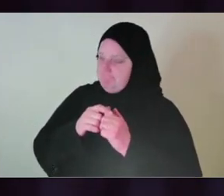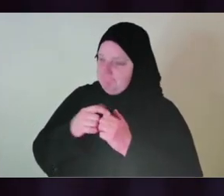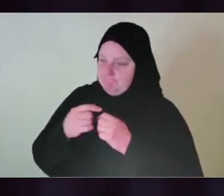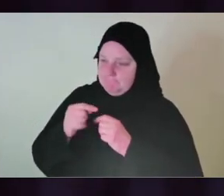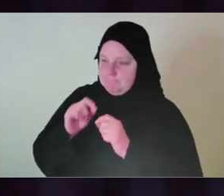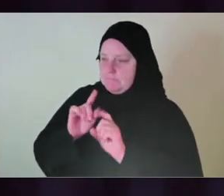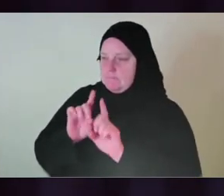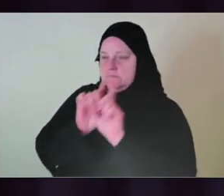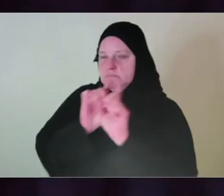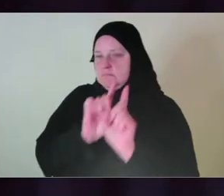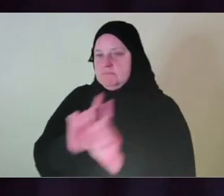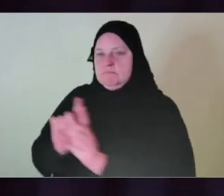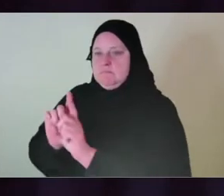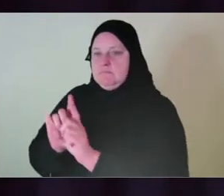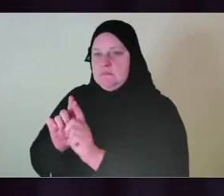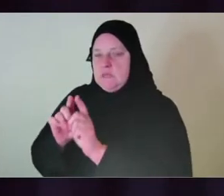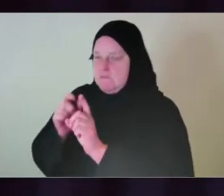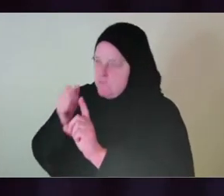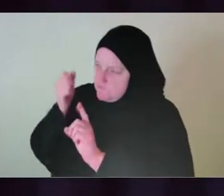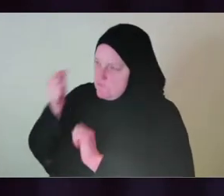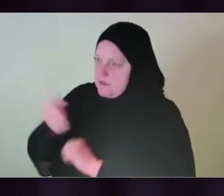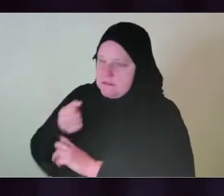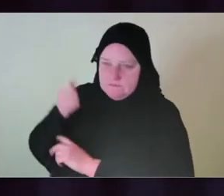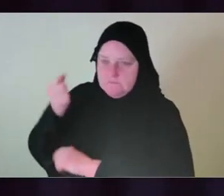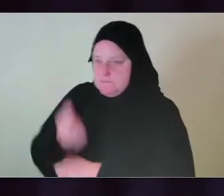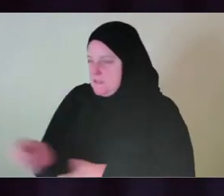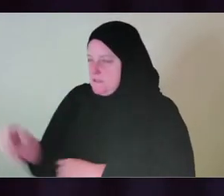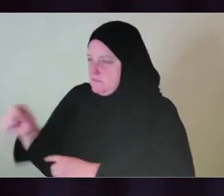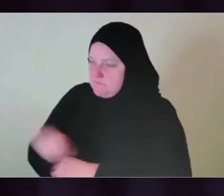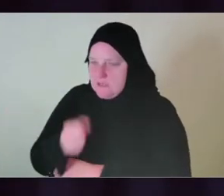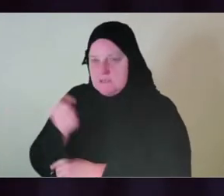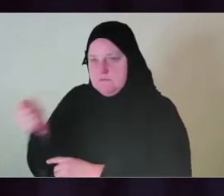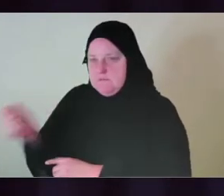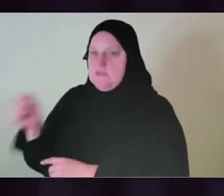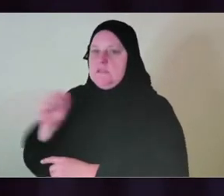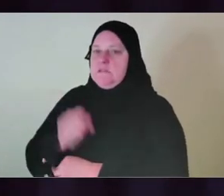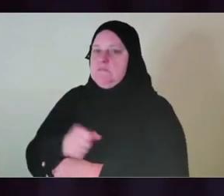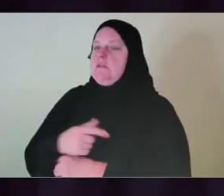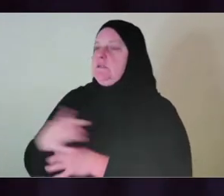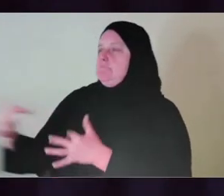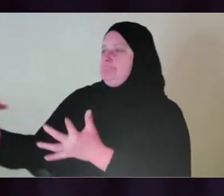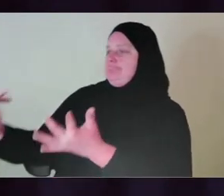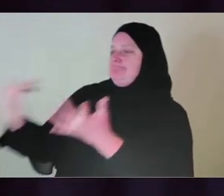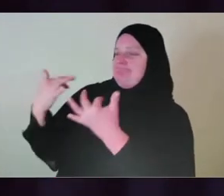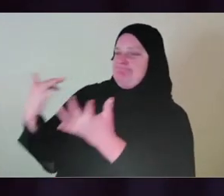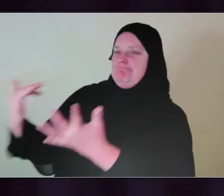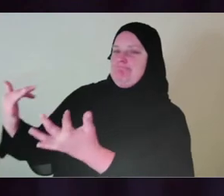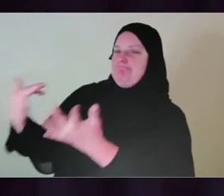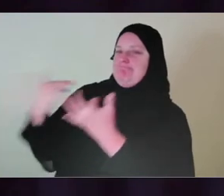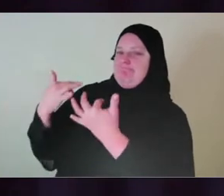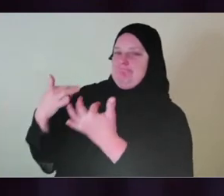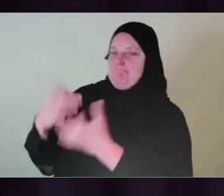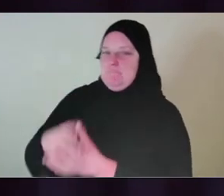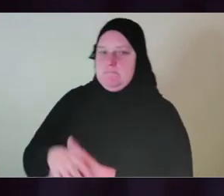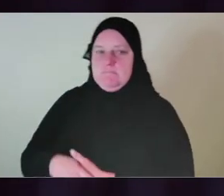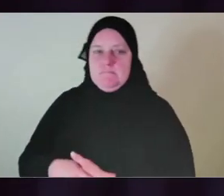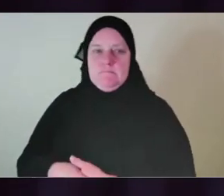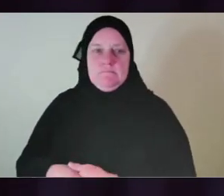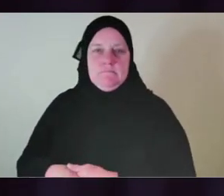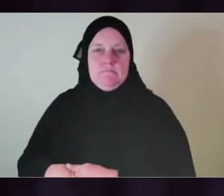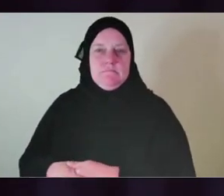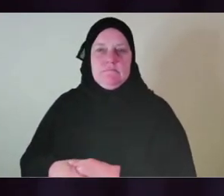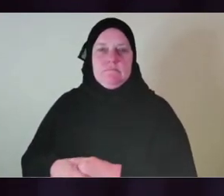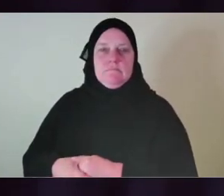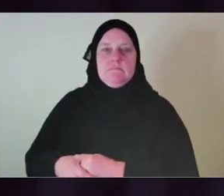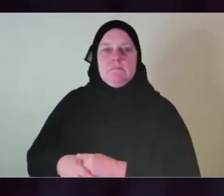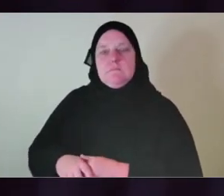shoulder in the midst of the ocean of the enemy's army. They cut their lines so they can reach the riverbank to